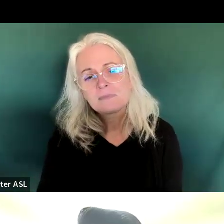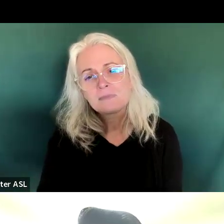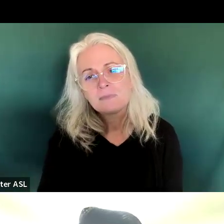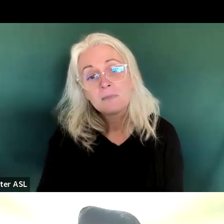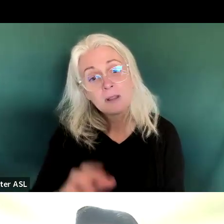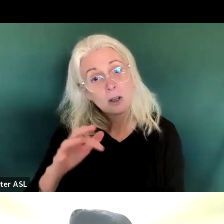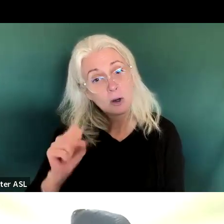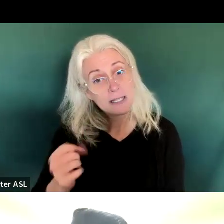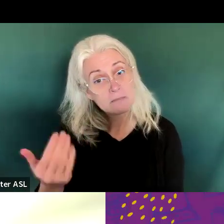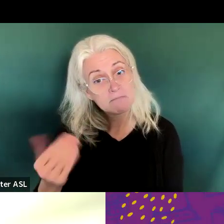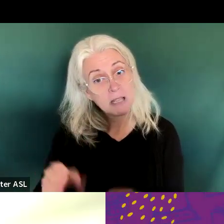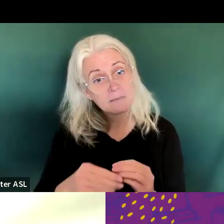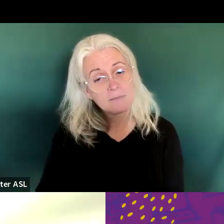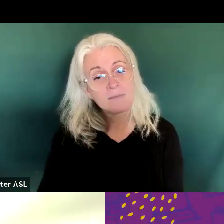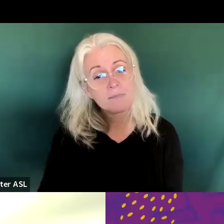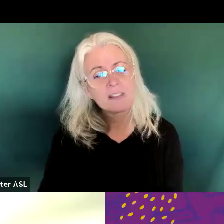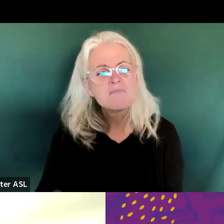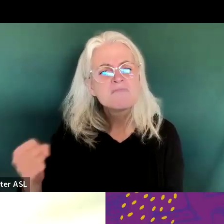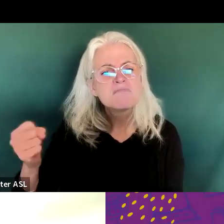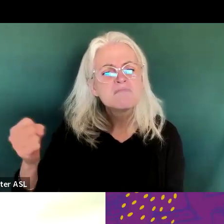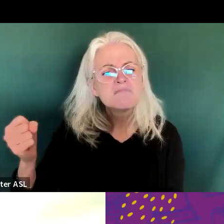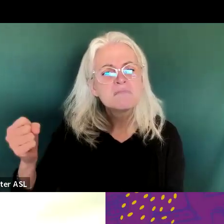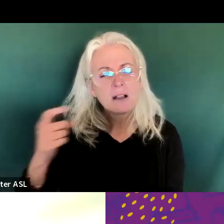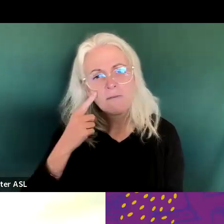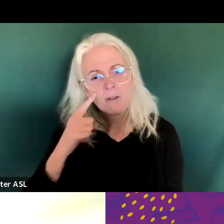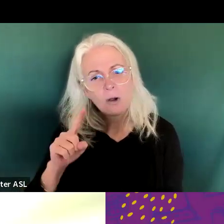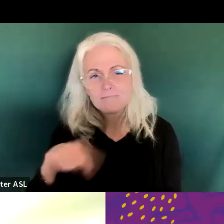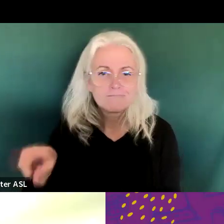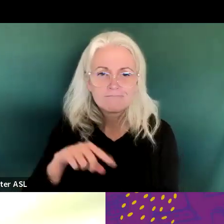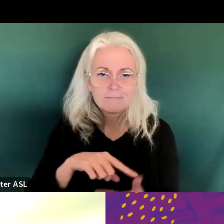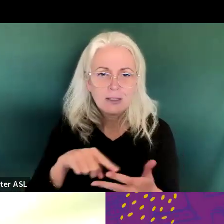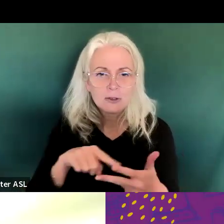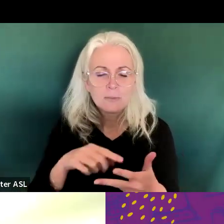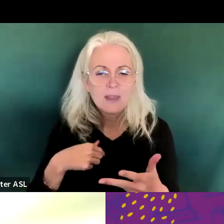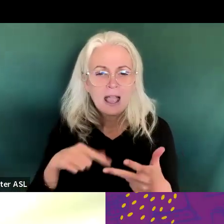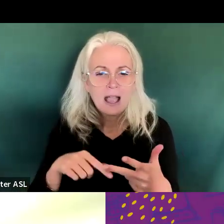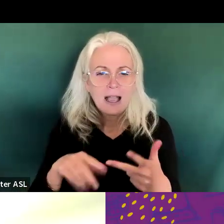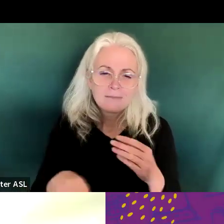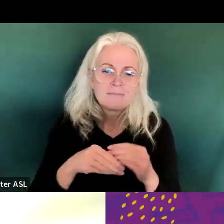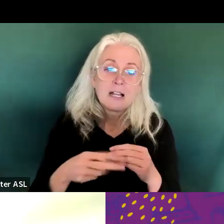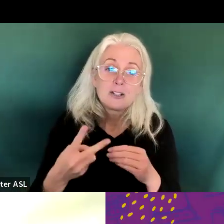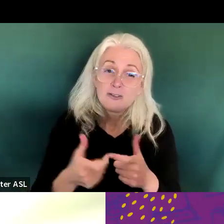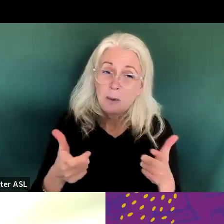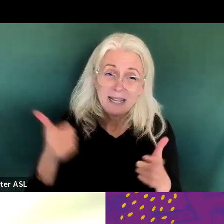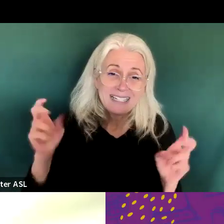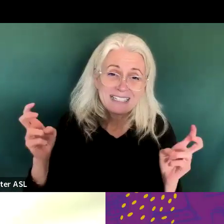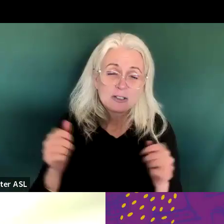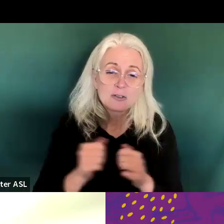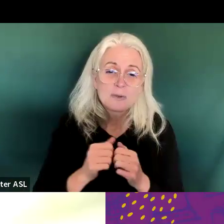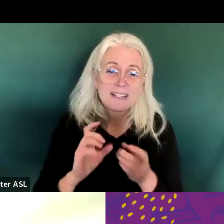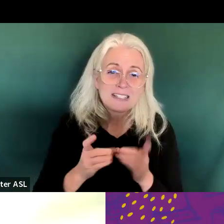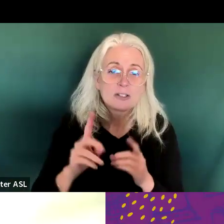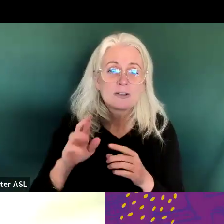Great. And Chris, do you have anything else to add? Yeah, so for just like everyone else, I mean, two of our biggest like issues with